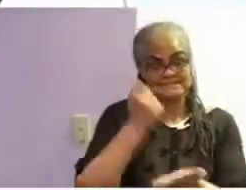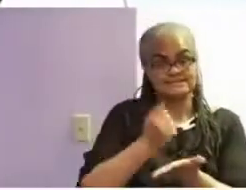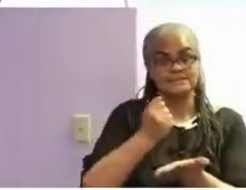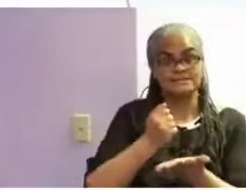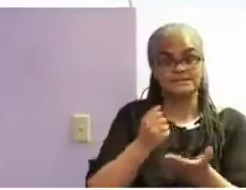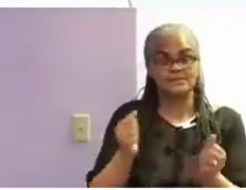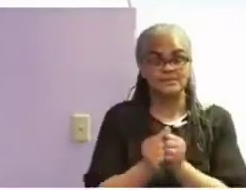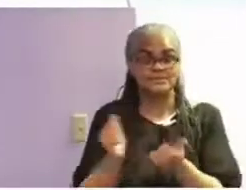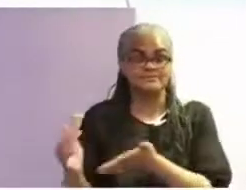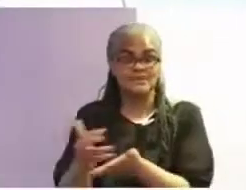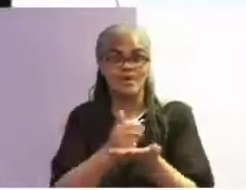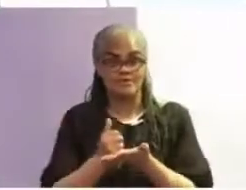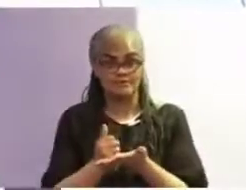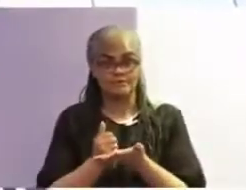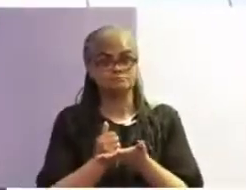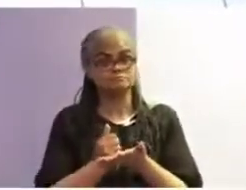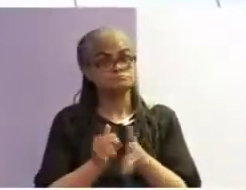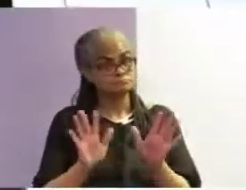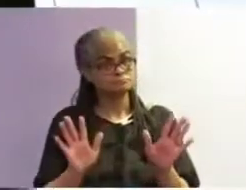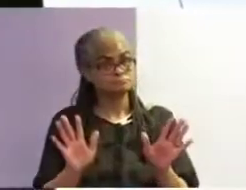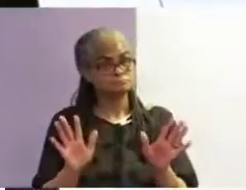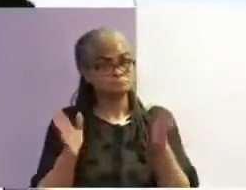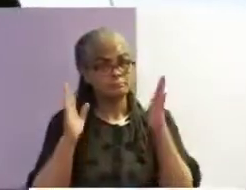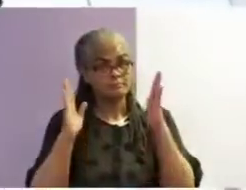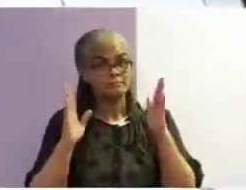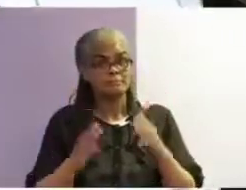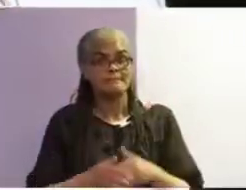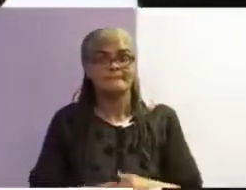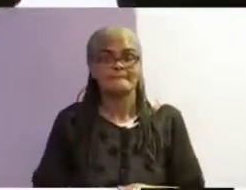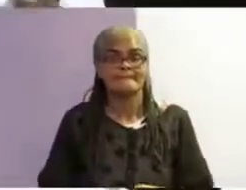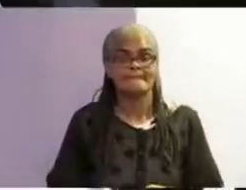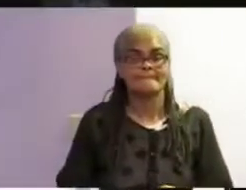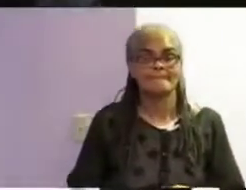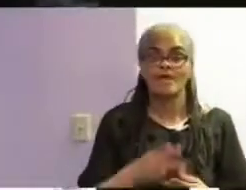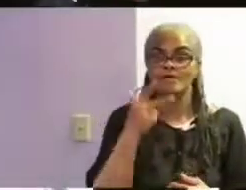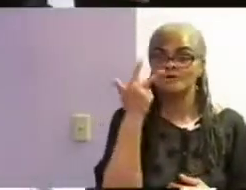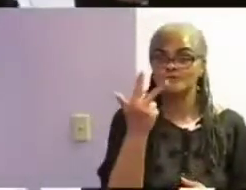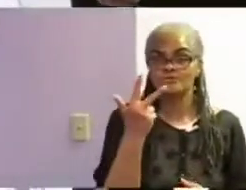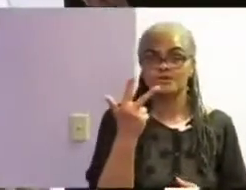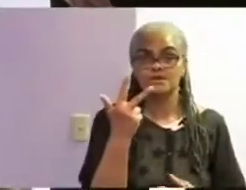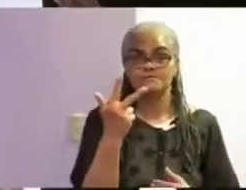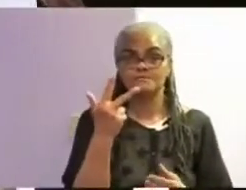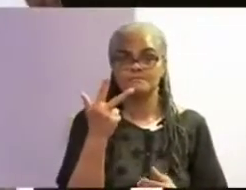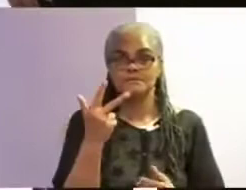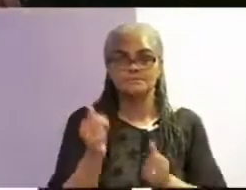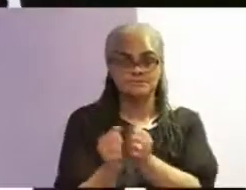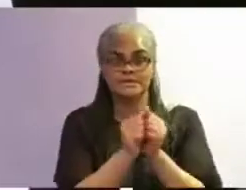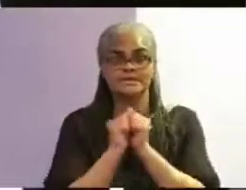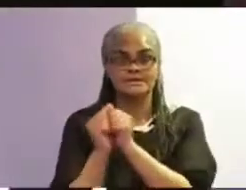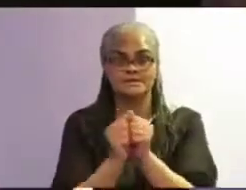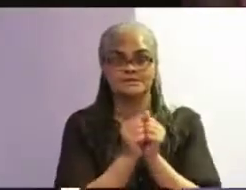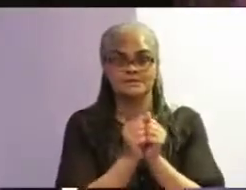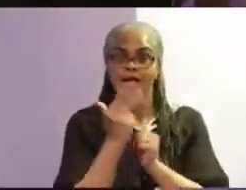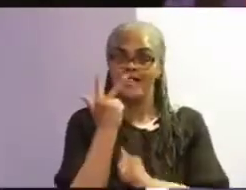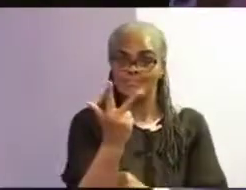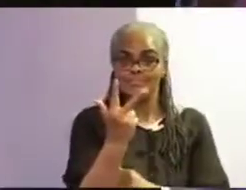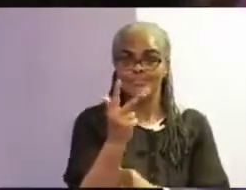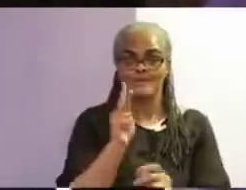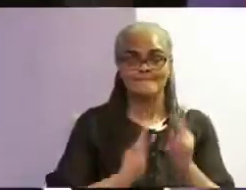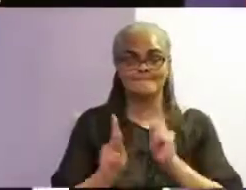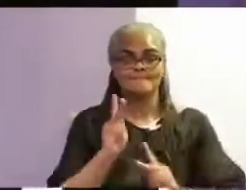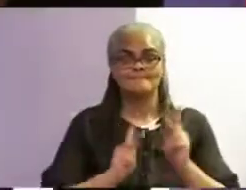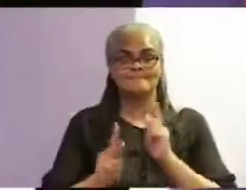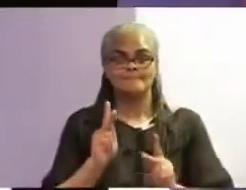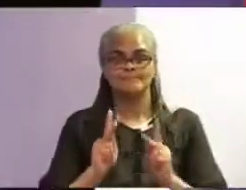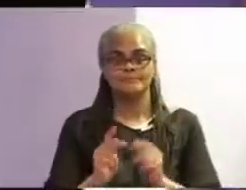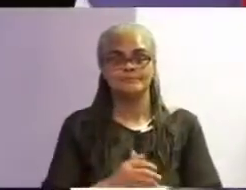Watch this. Watch this. I want three people to get together. Three people